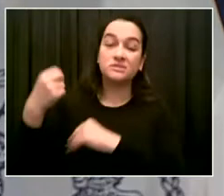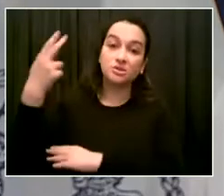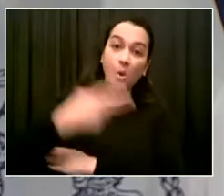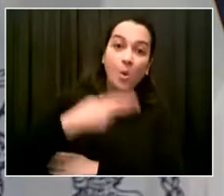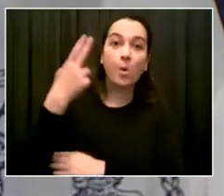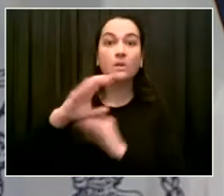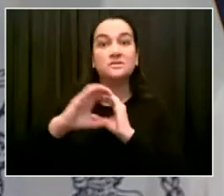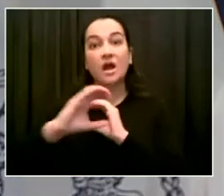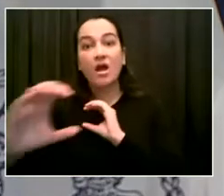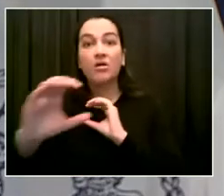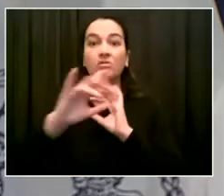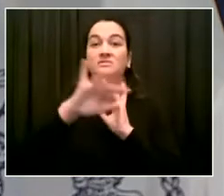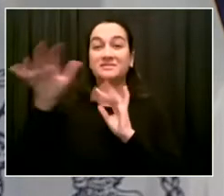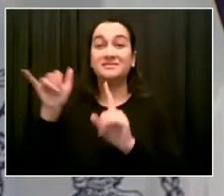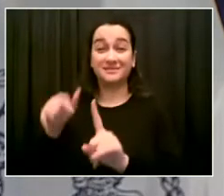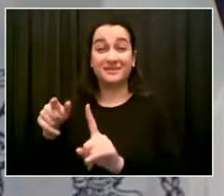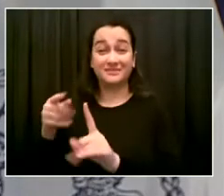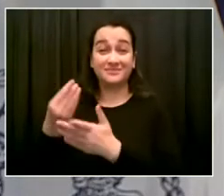world.